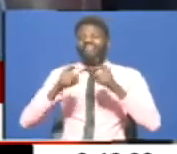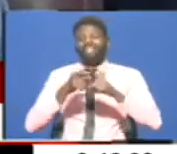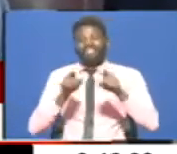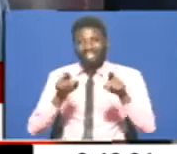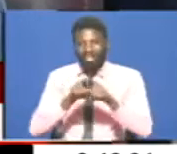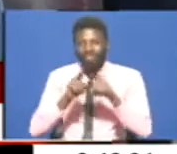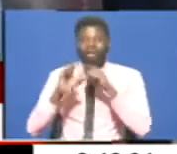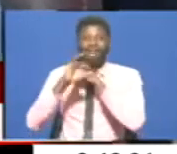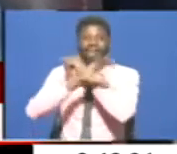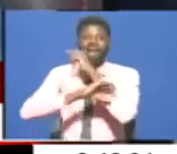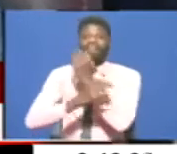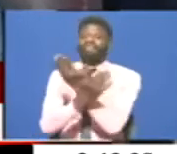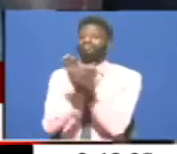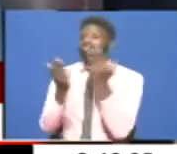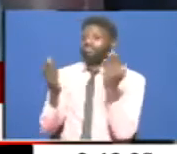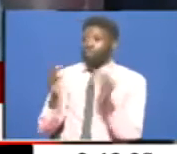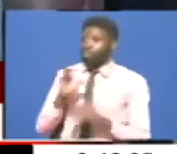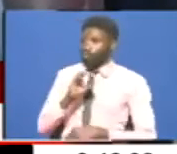The committee